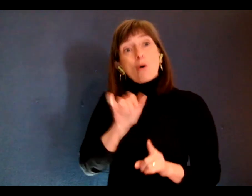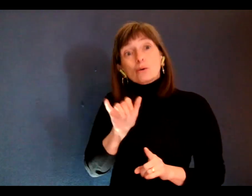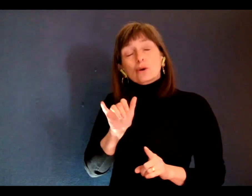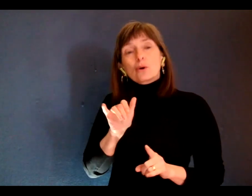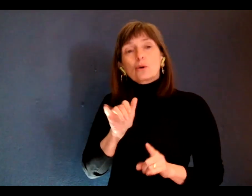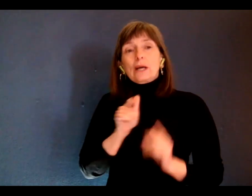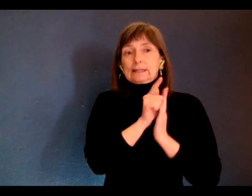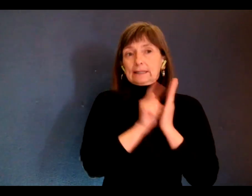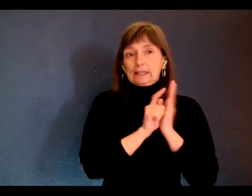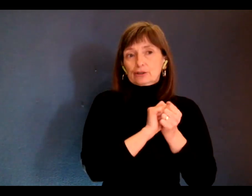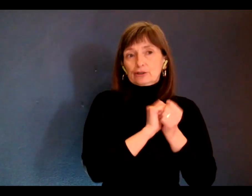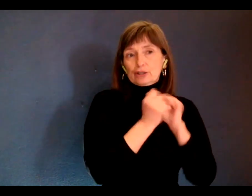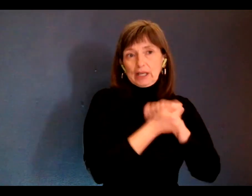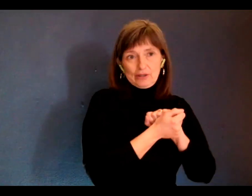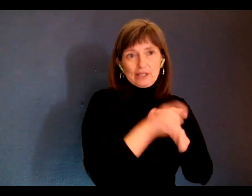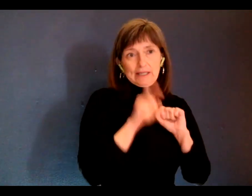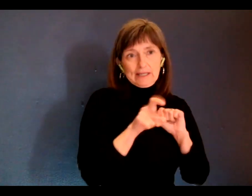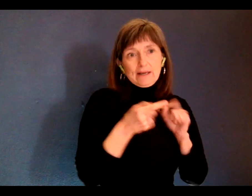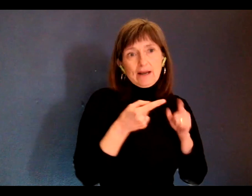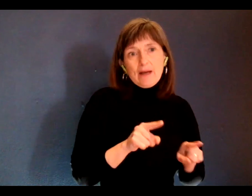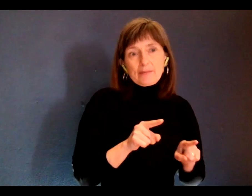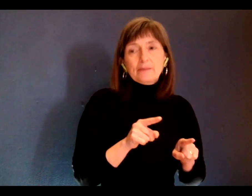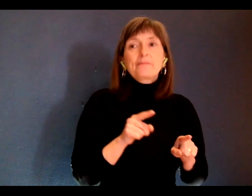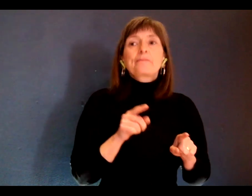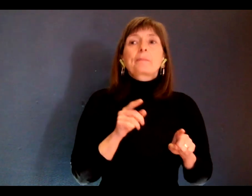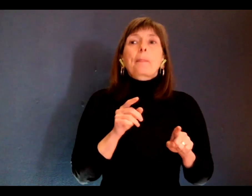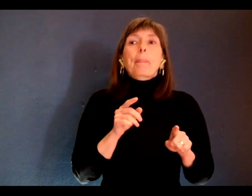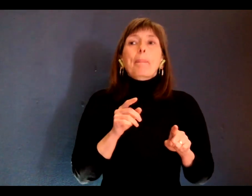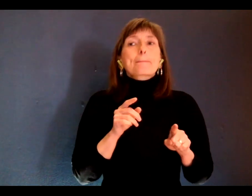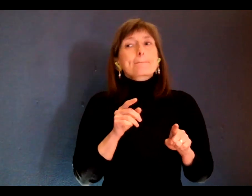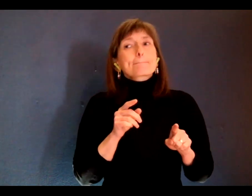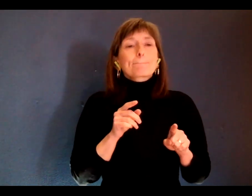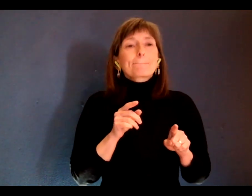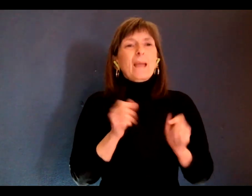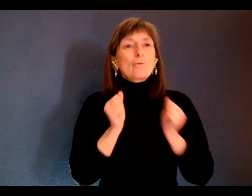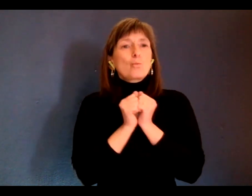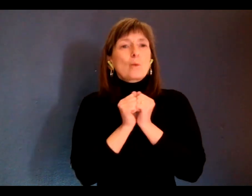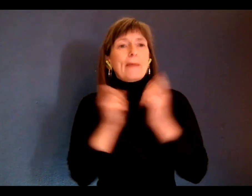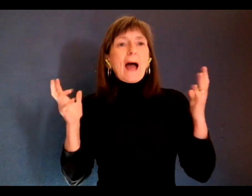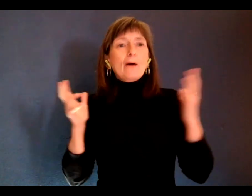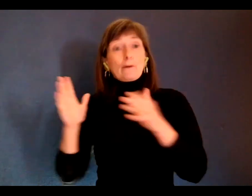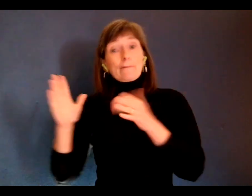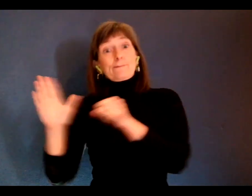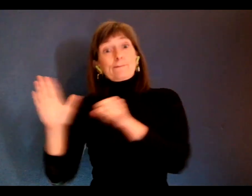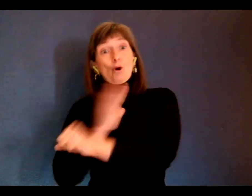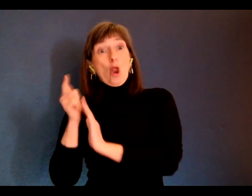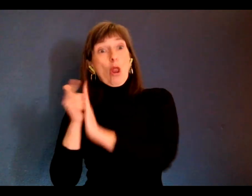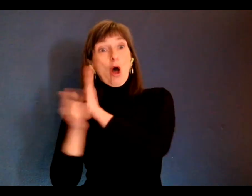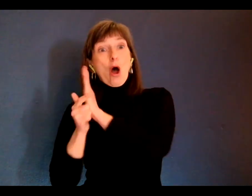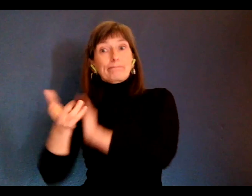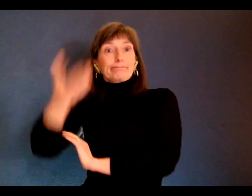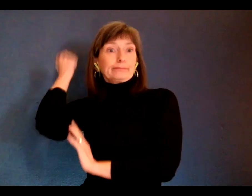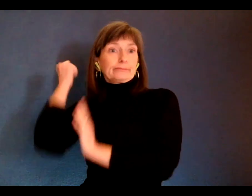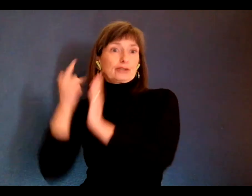reform of, like, can we do this in a better legal framework, which doesn't end up